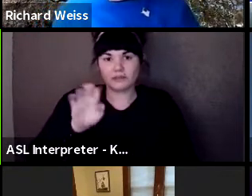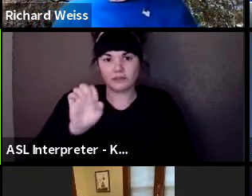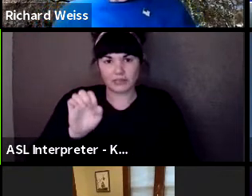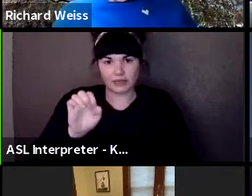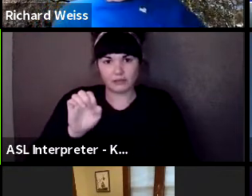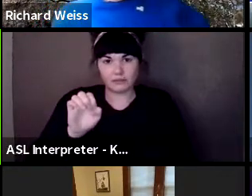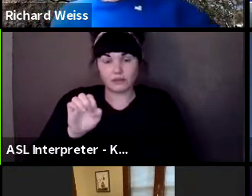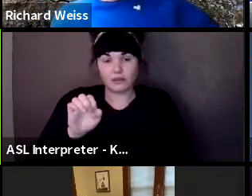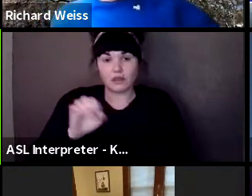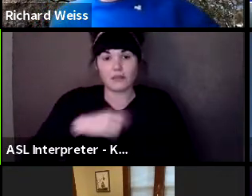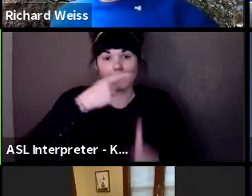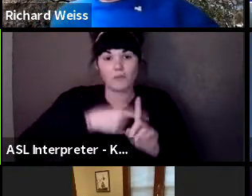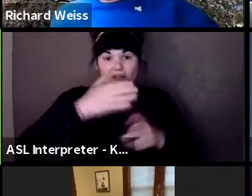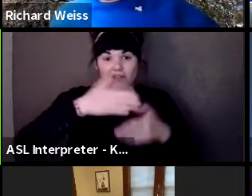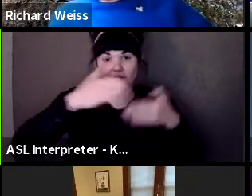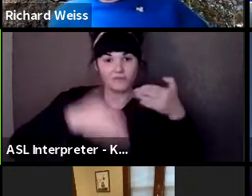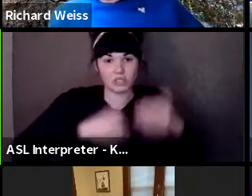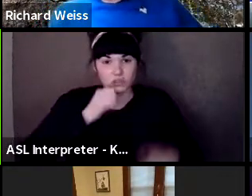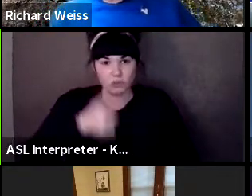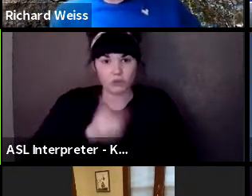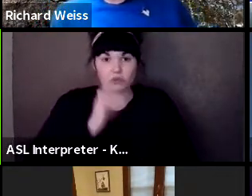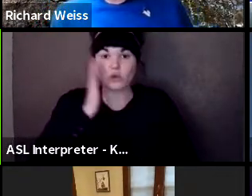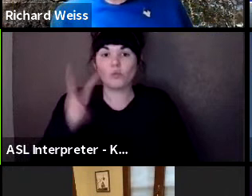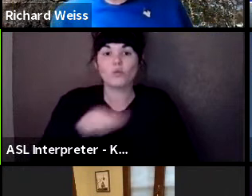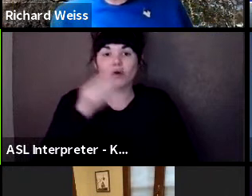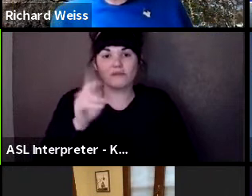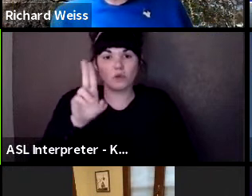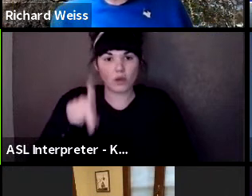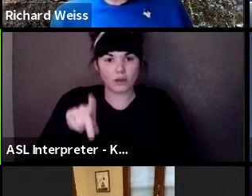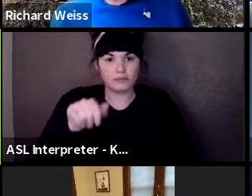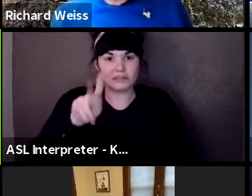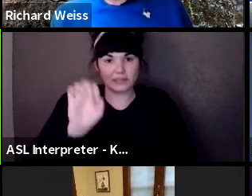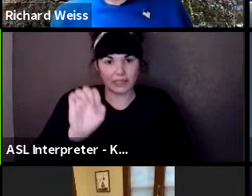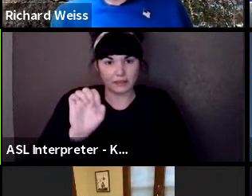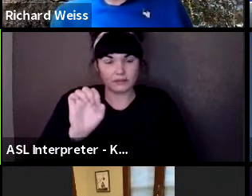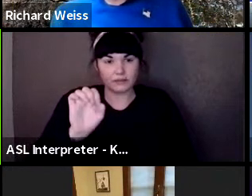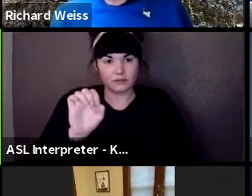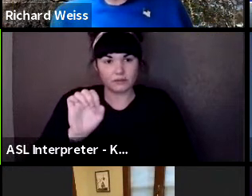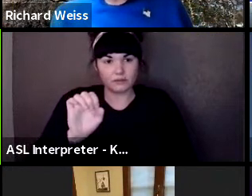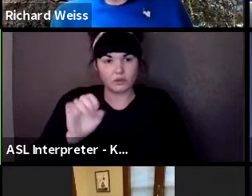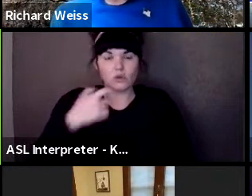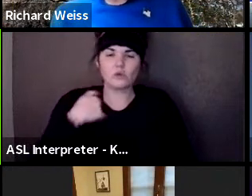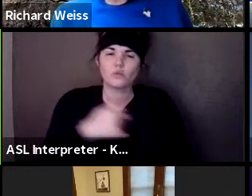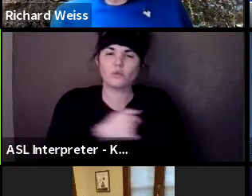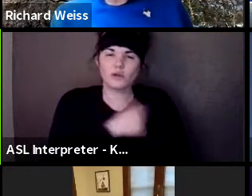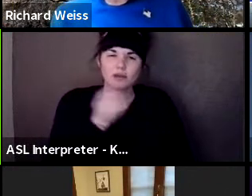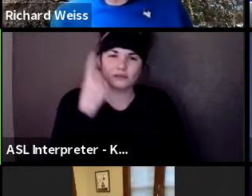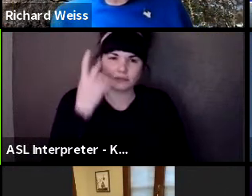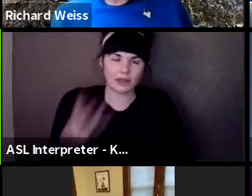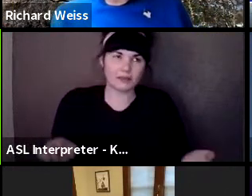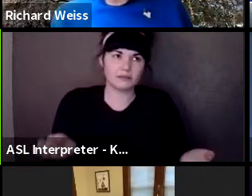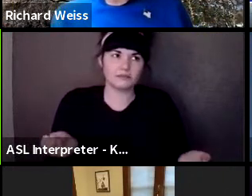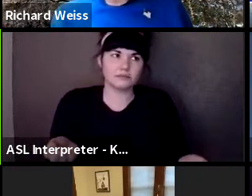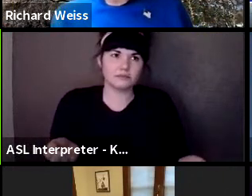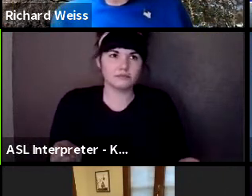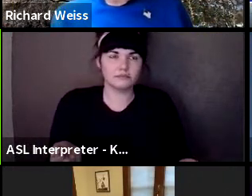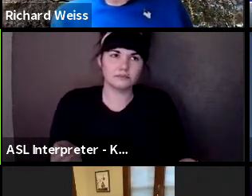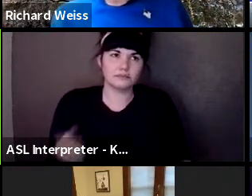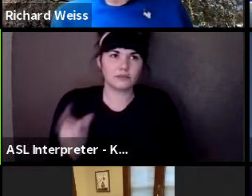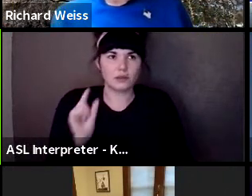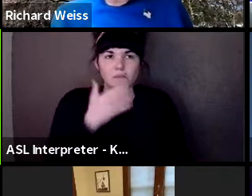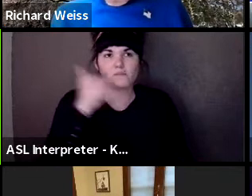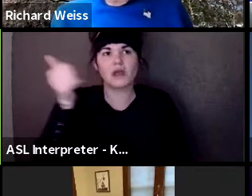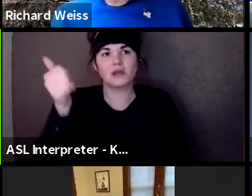update for you. We've got a better sense, I think, from our consultants, how we'll be paying those out.